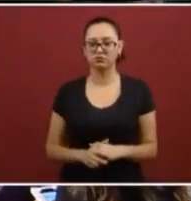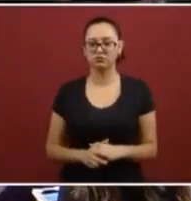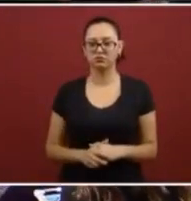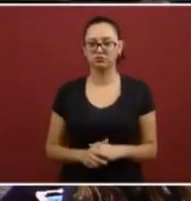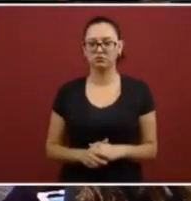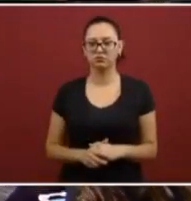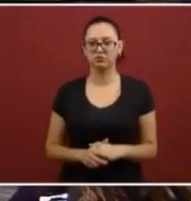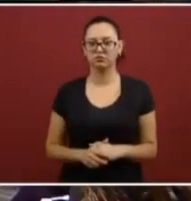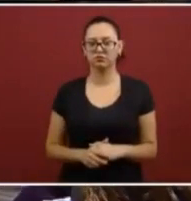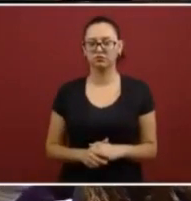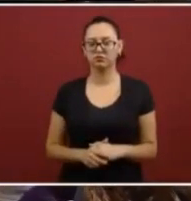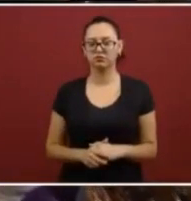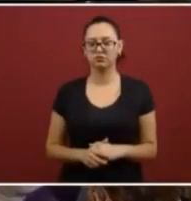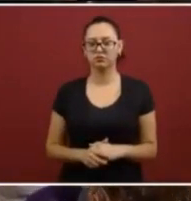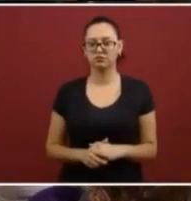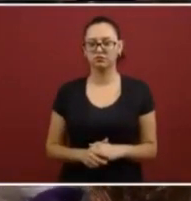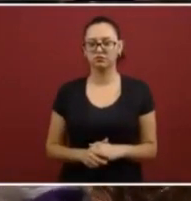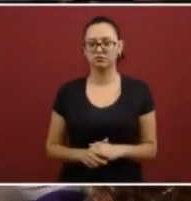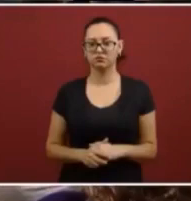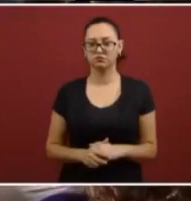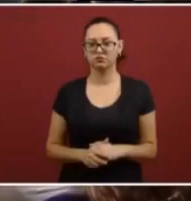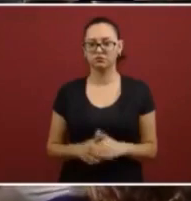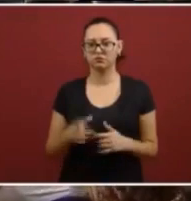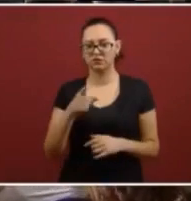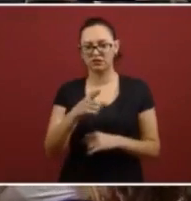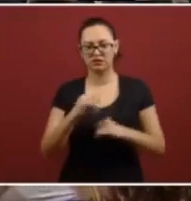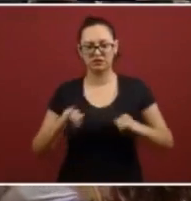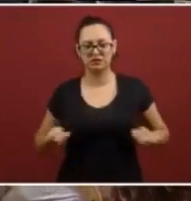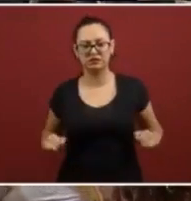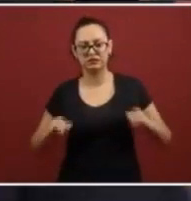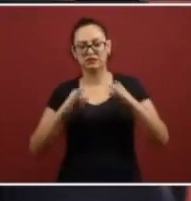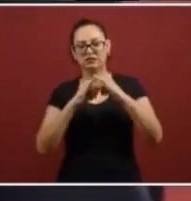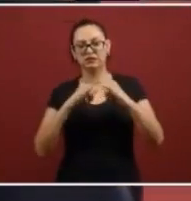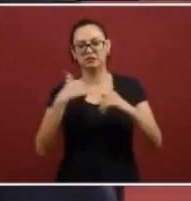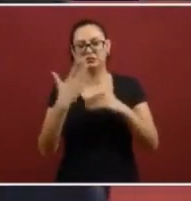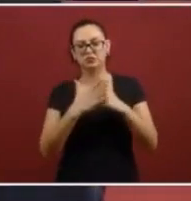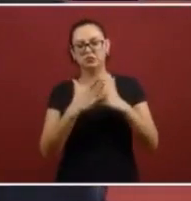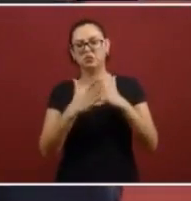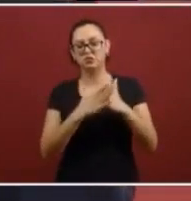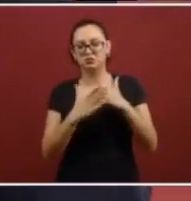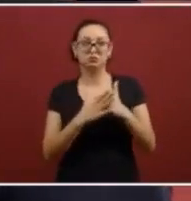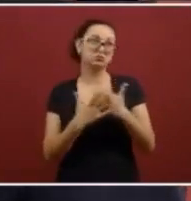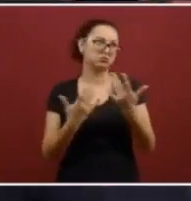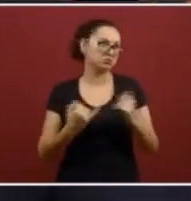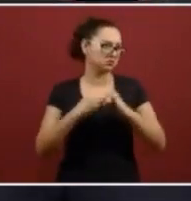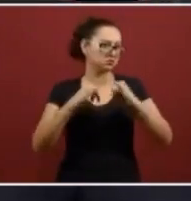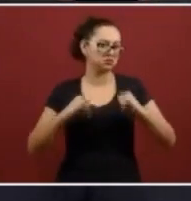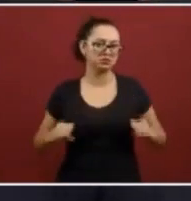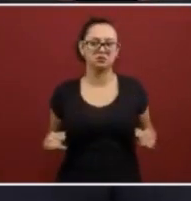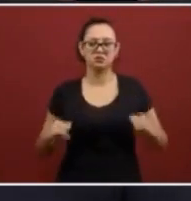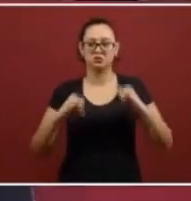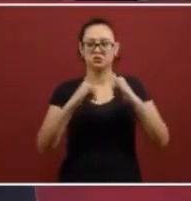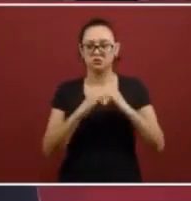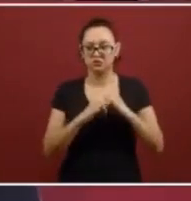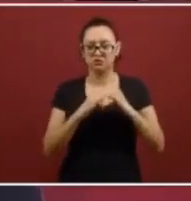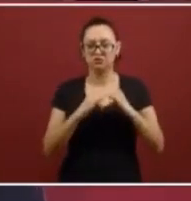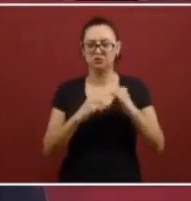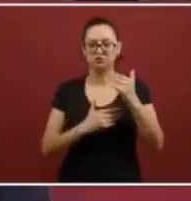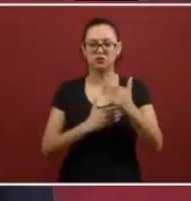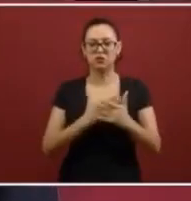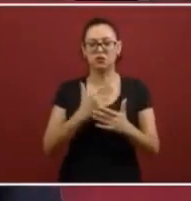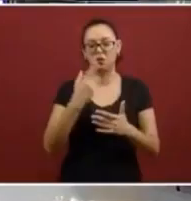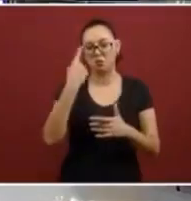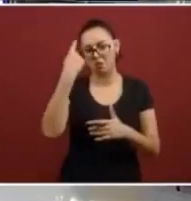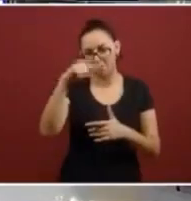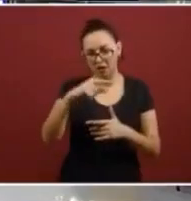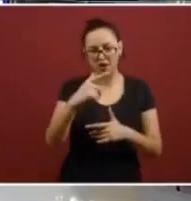el organismo para el manejo del She's sistema de universidades públicas Benito Juárez. ¿Lo manejaría la